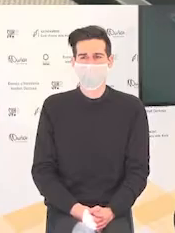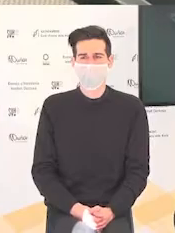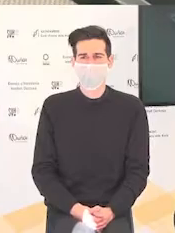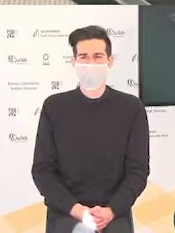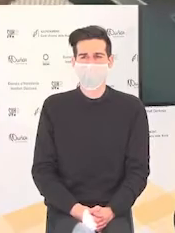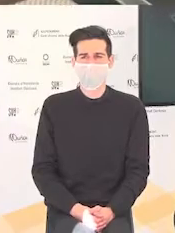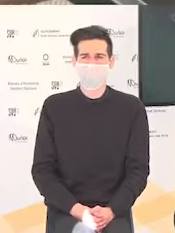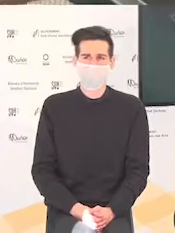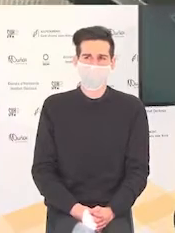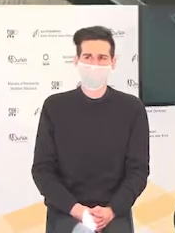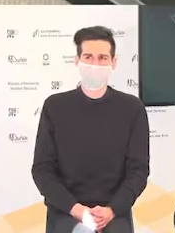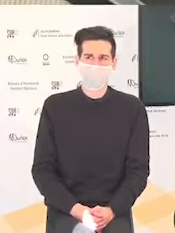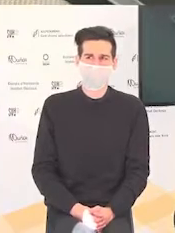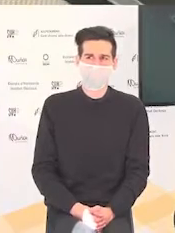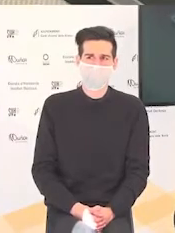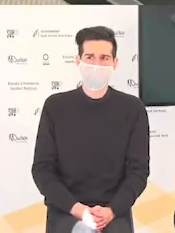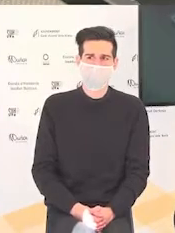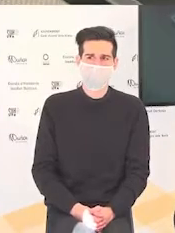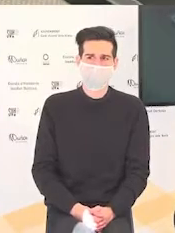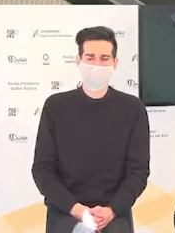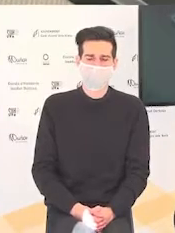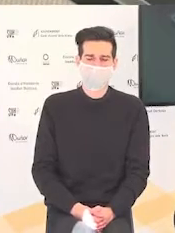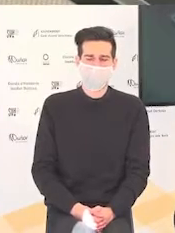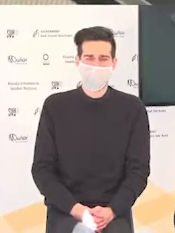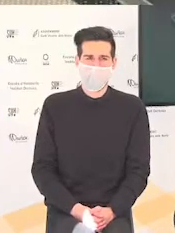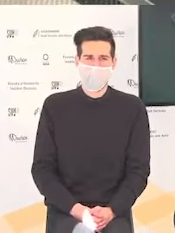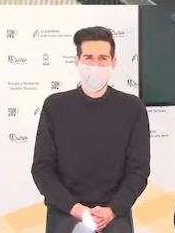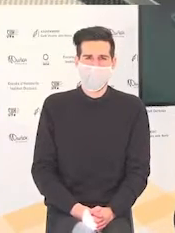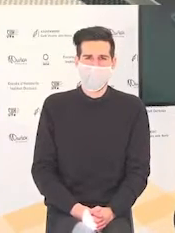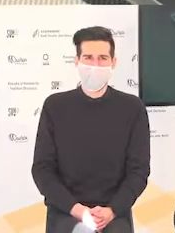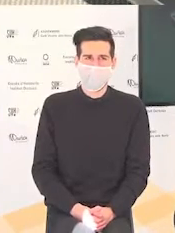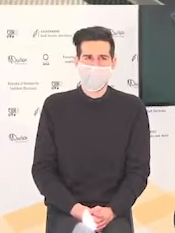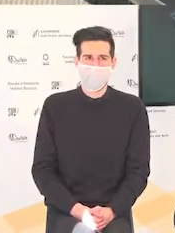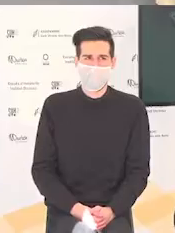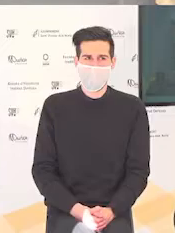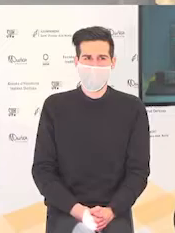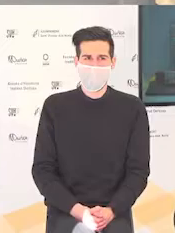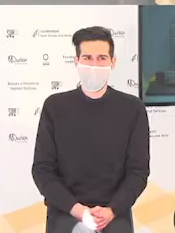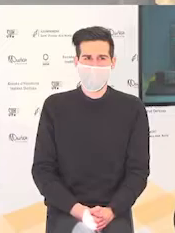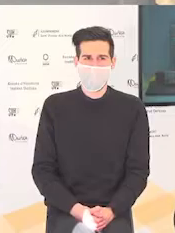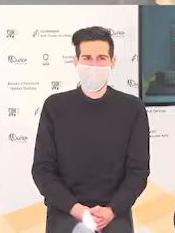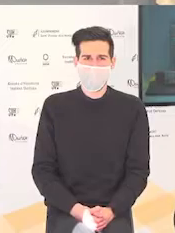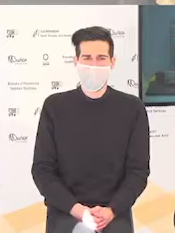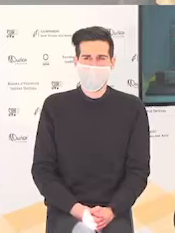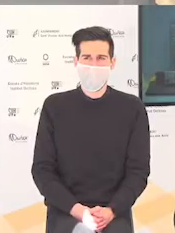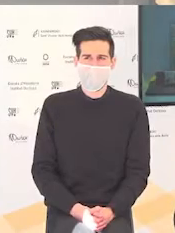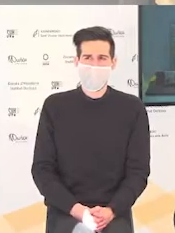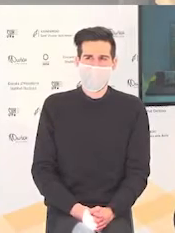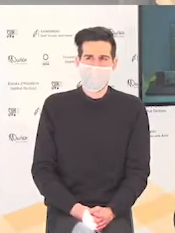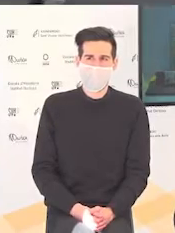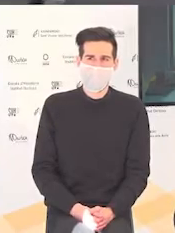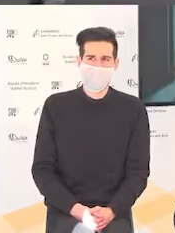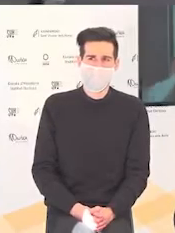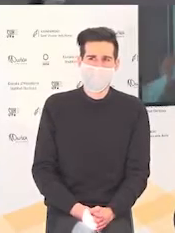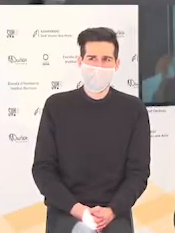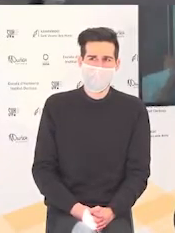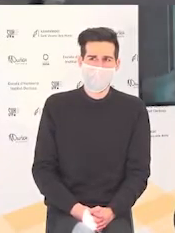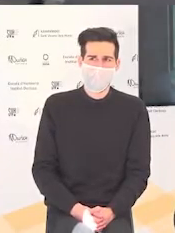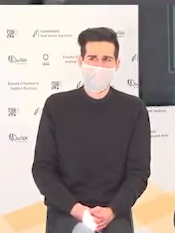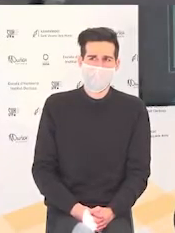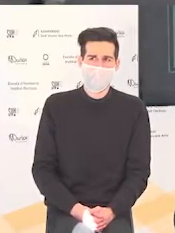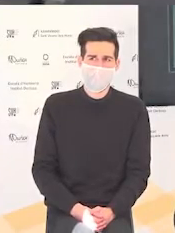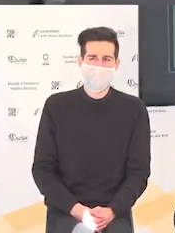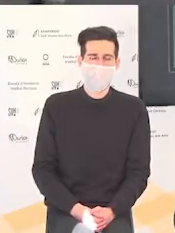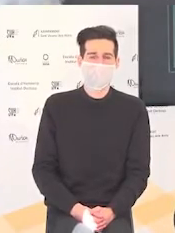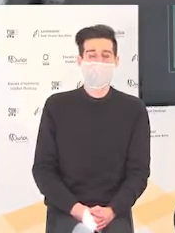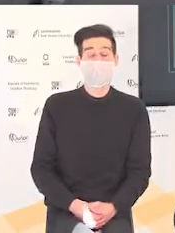And you'll notice that even with these the little marks on the edges, after baking we're not going to see that at all because it's going to move a little bit in the